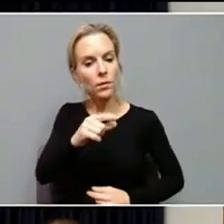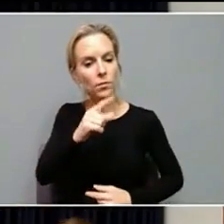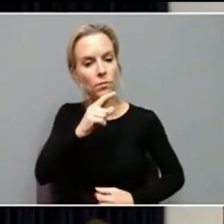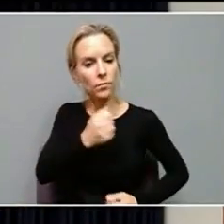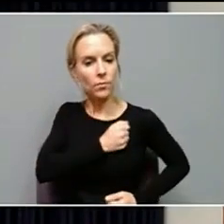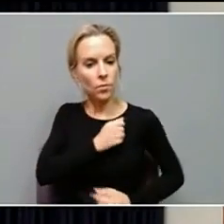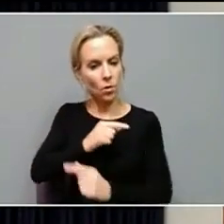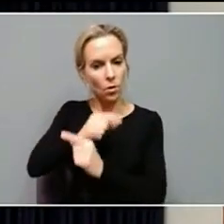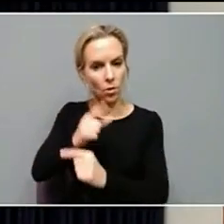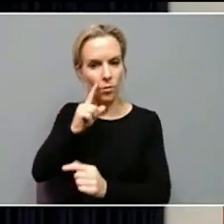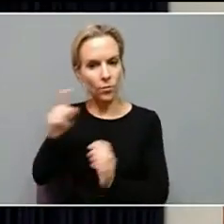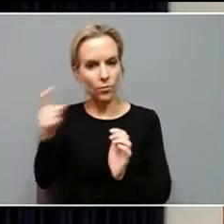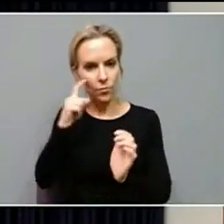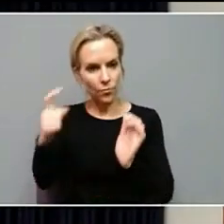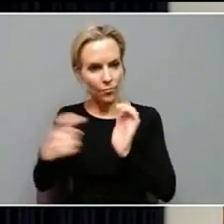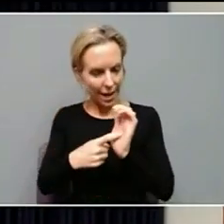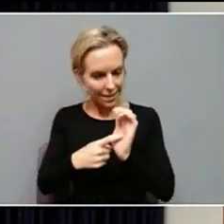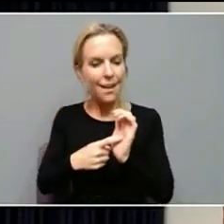all.